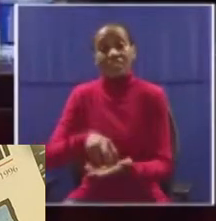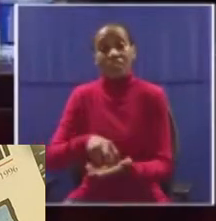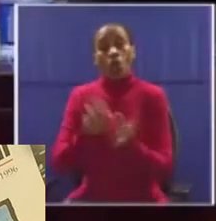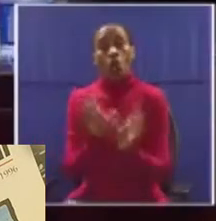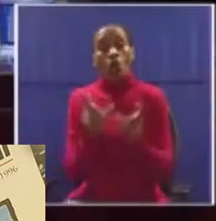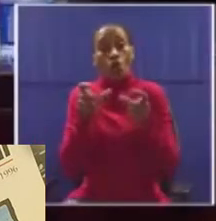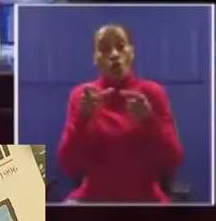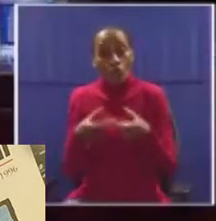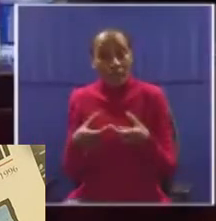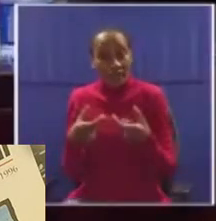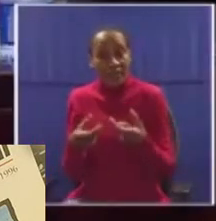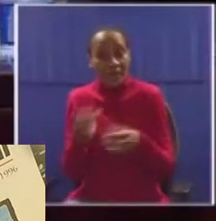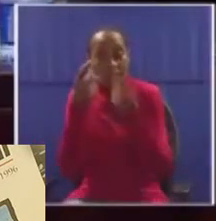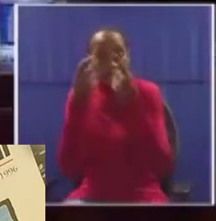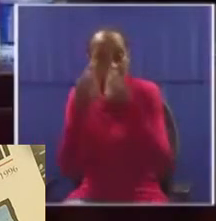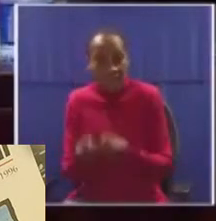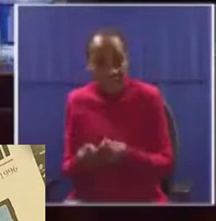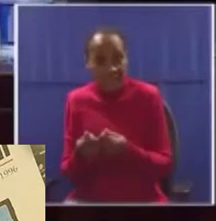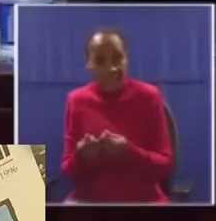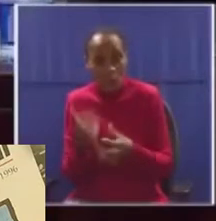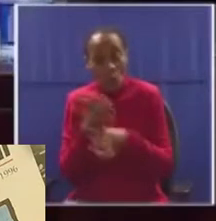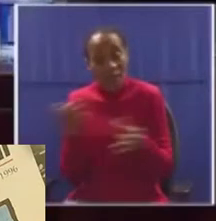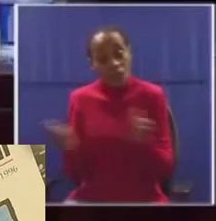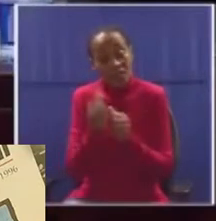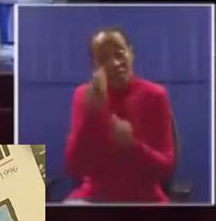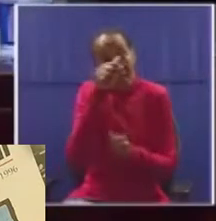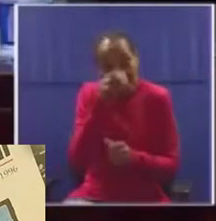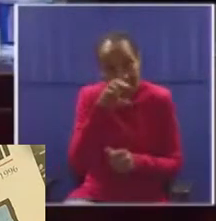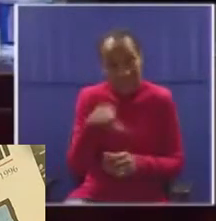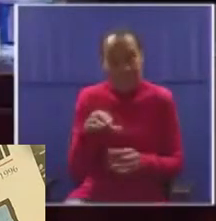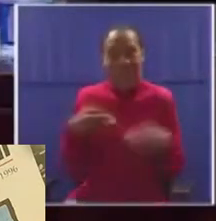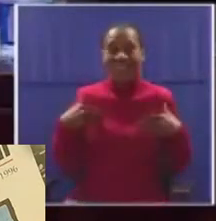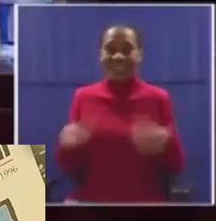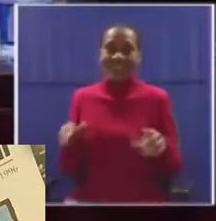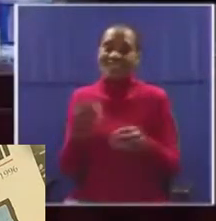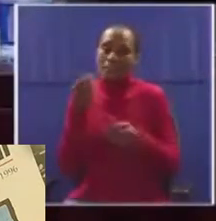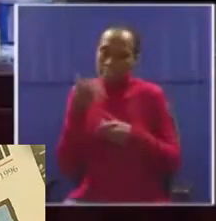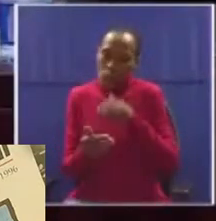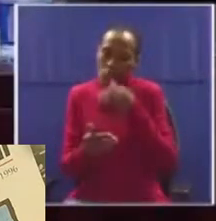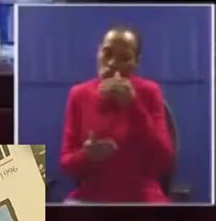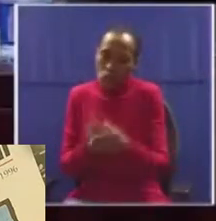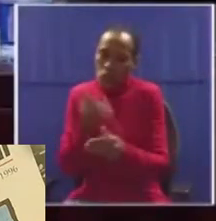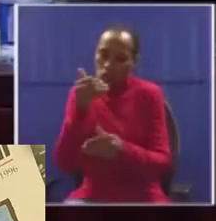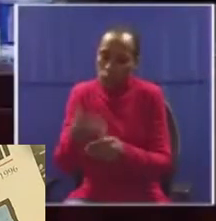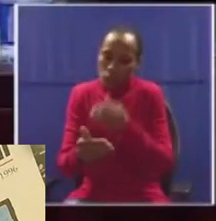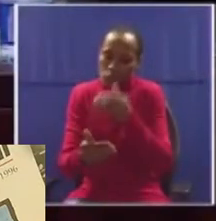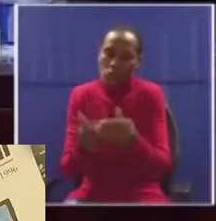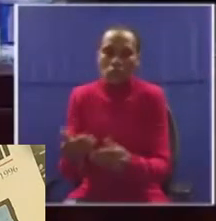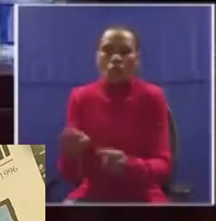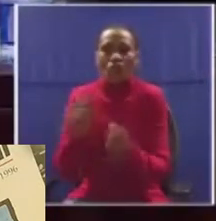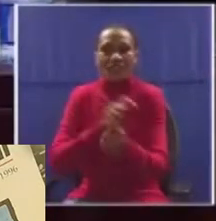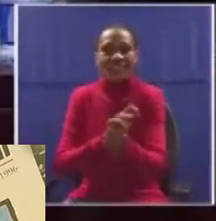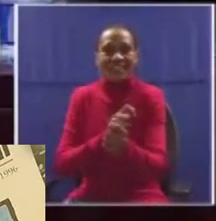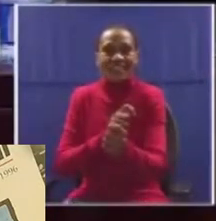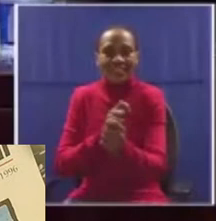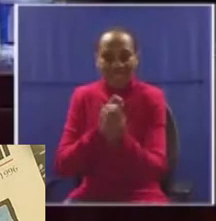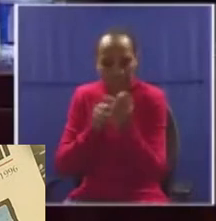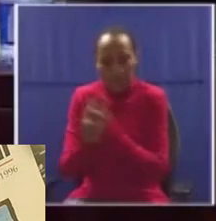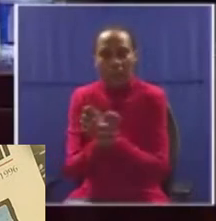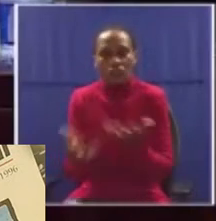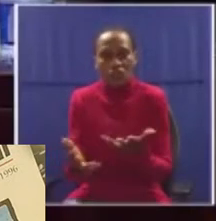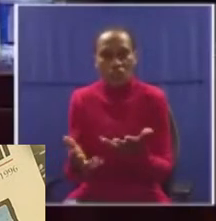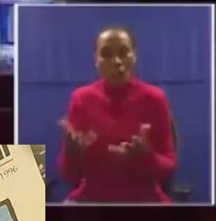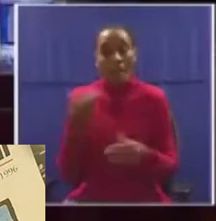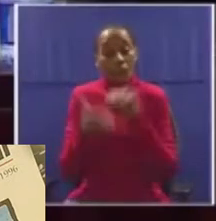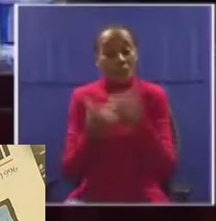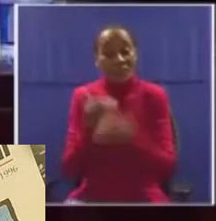finance and then insistence of the NC began a process of financial sector transformation in this process we began